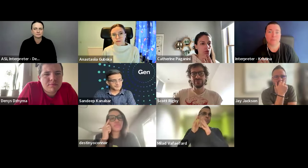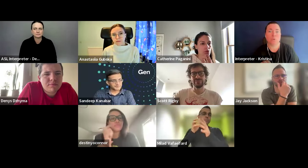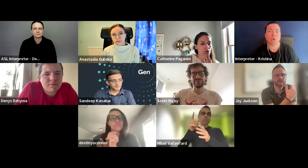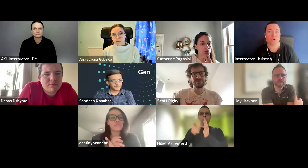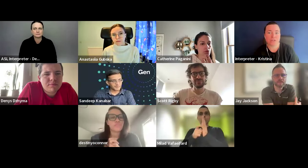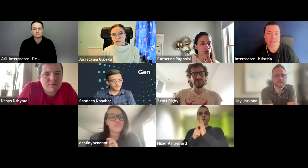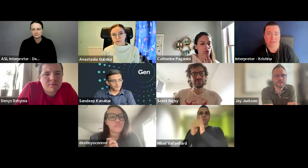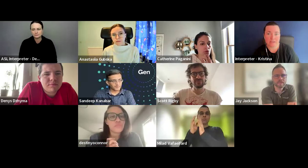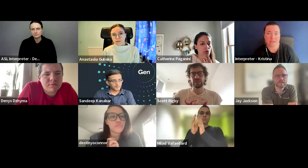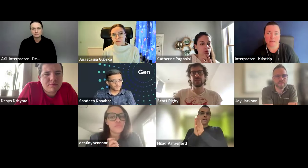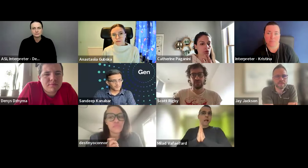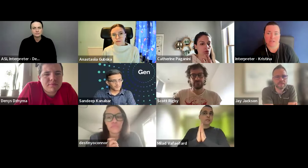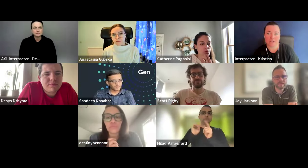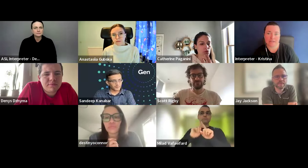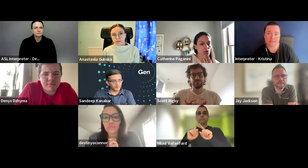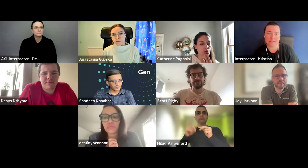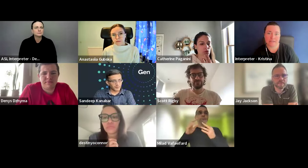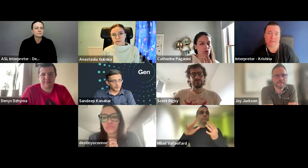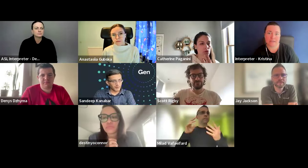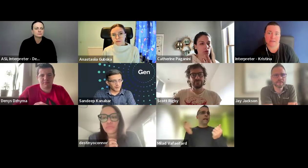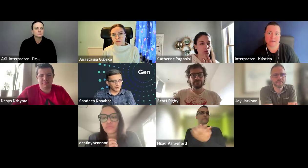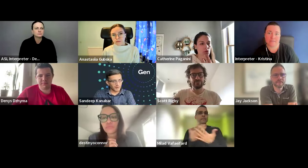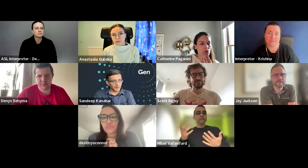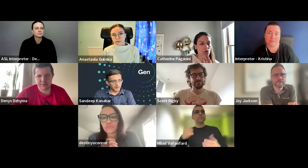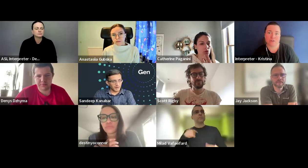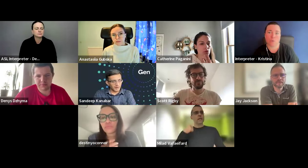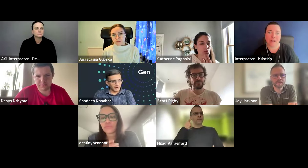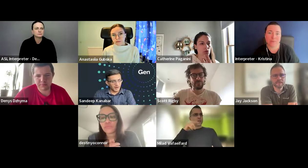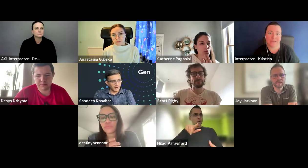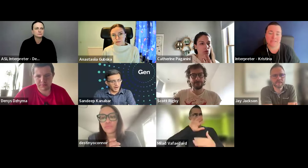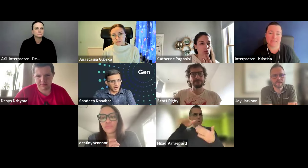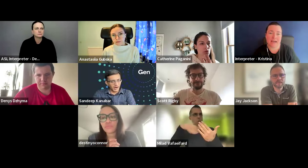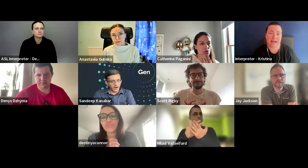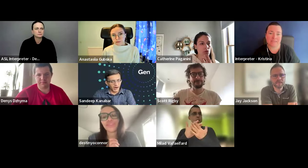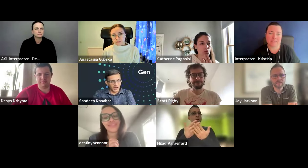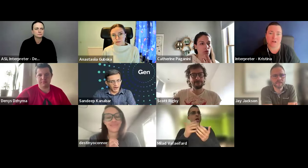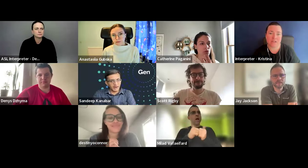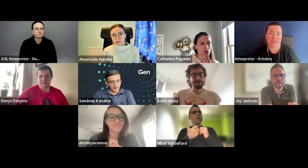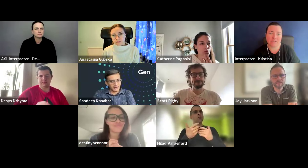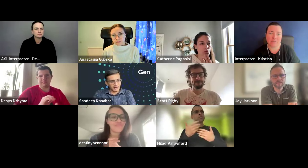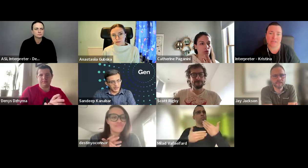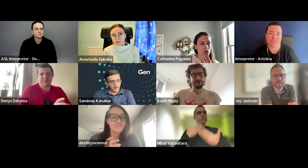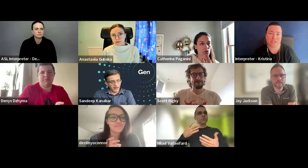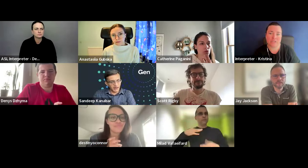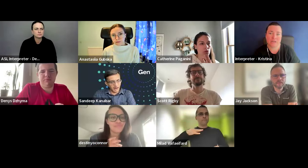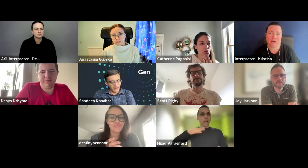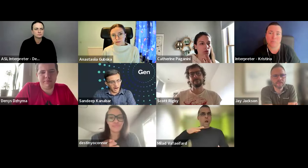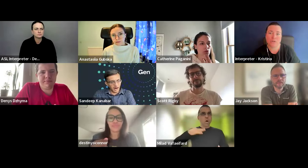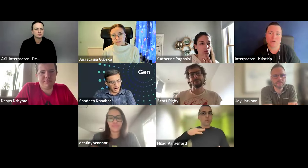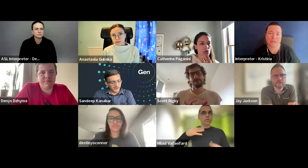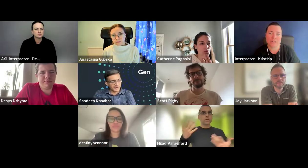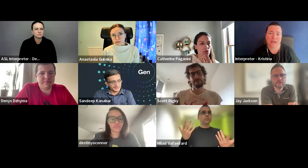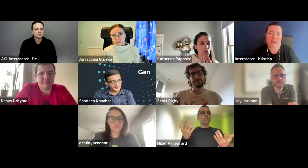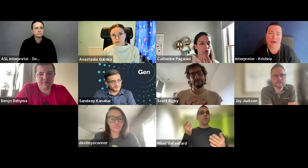the people who are working in the project, the requirements and the asks, all of that information.